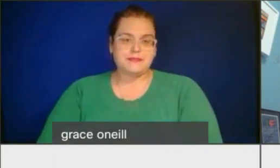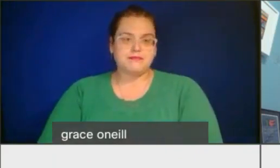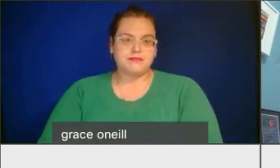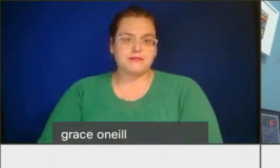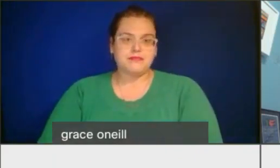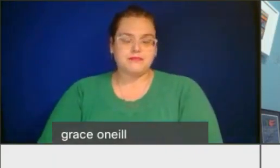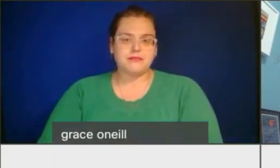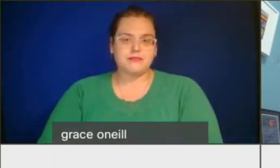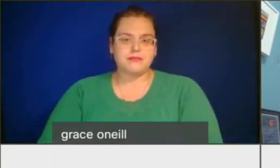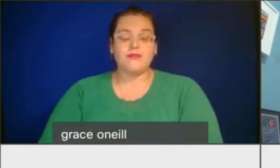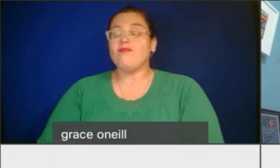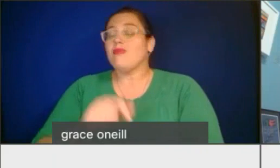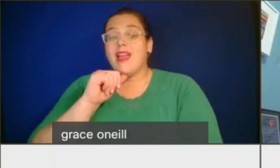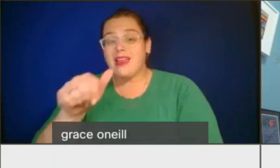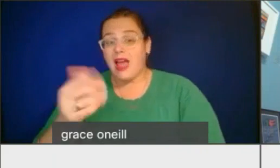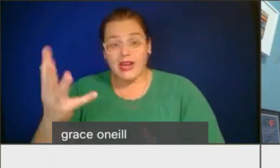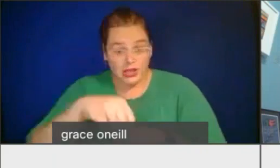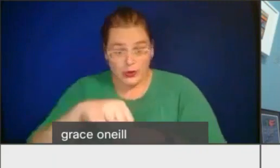Not included are,